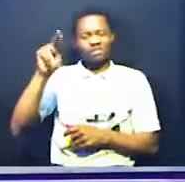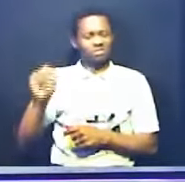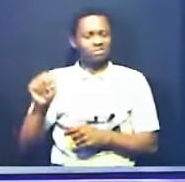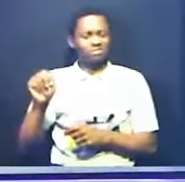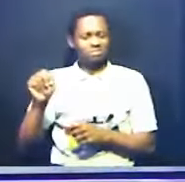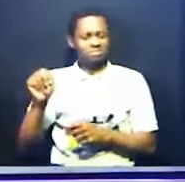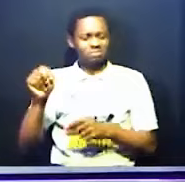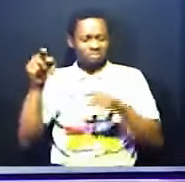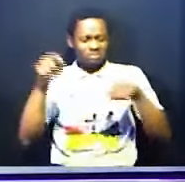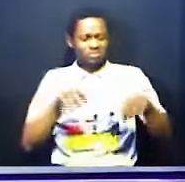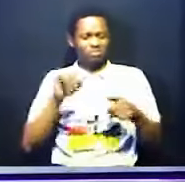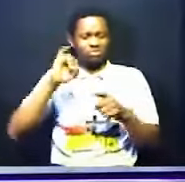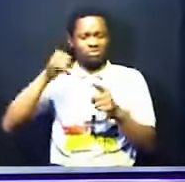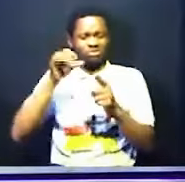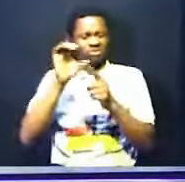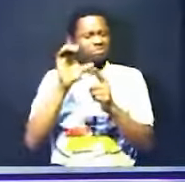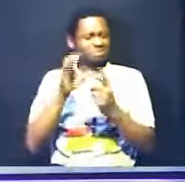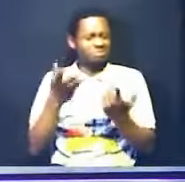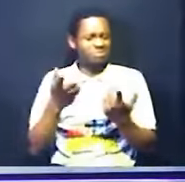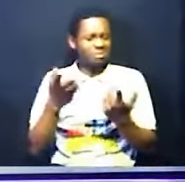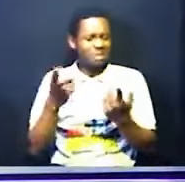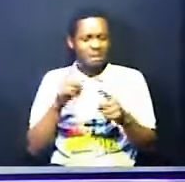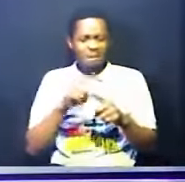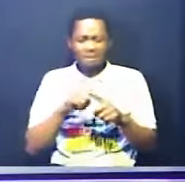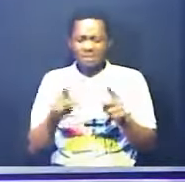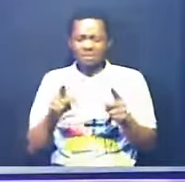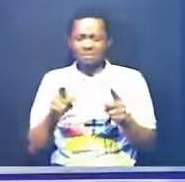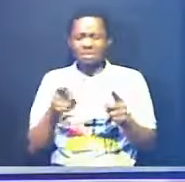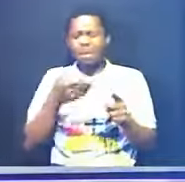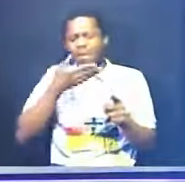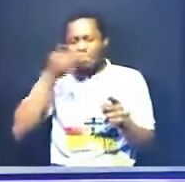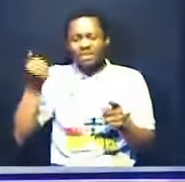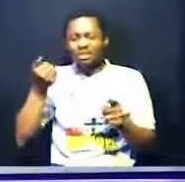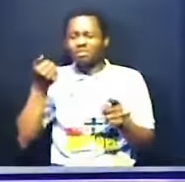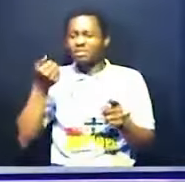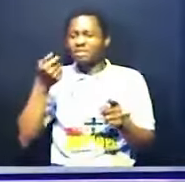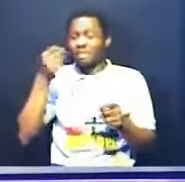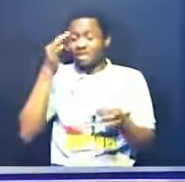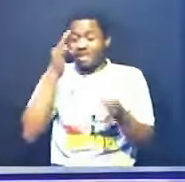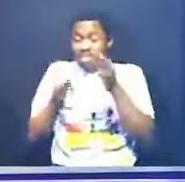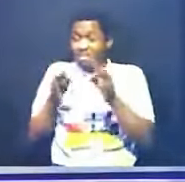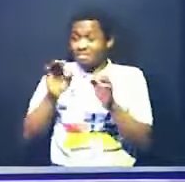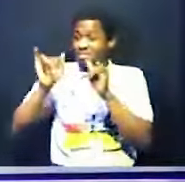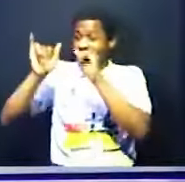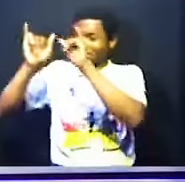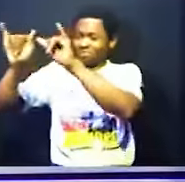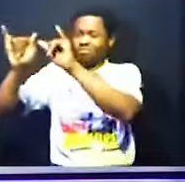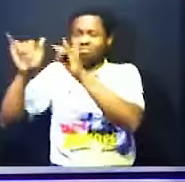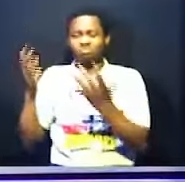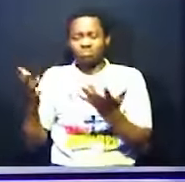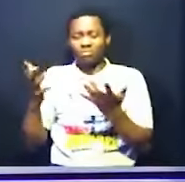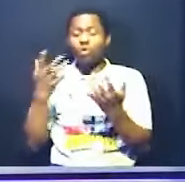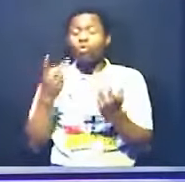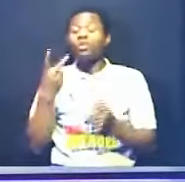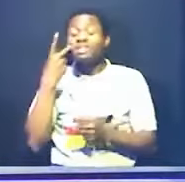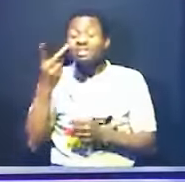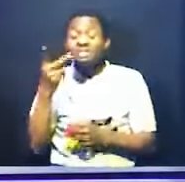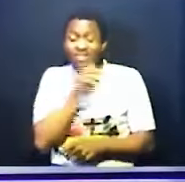Now then, I want to see the king's face. And if I am guilty of